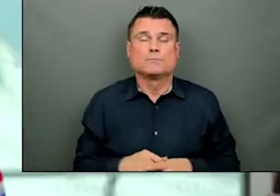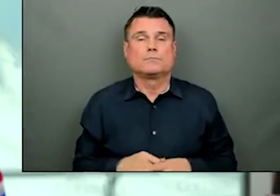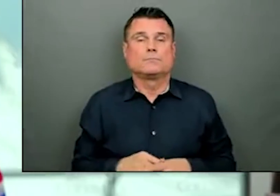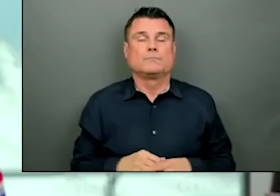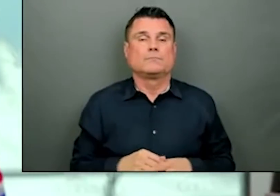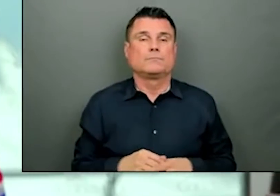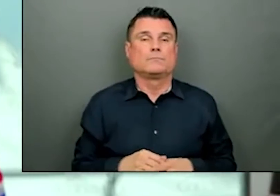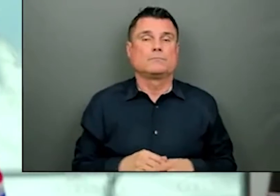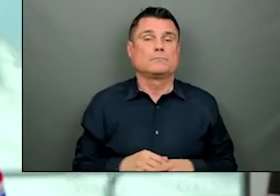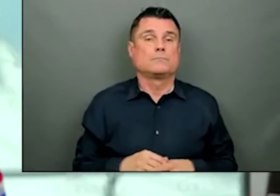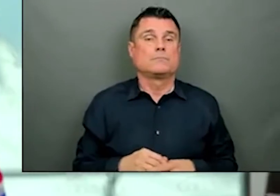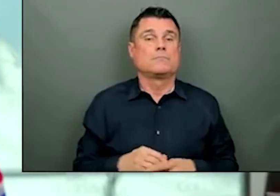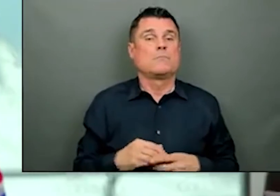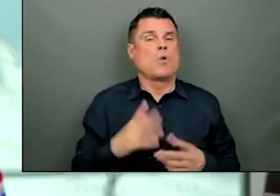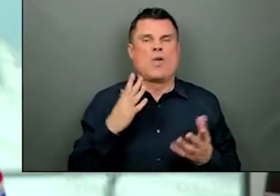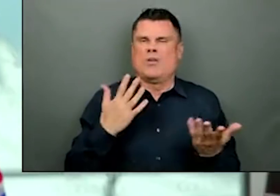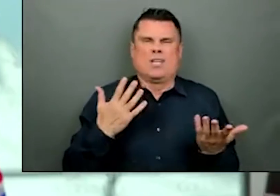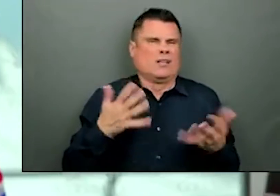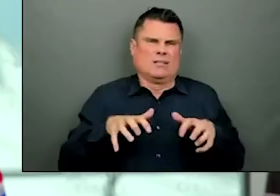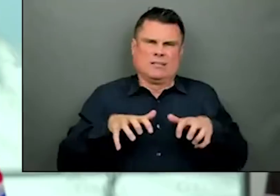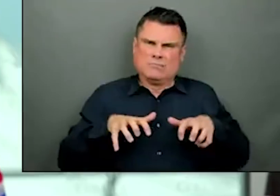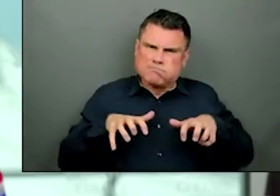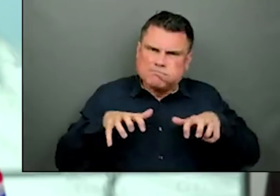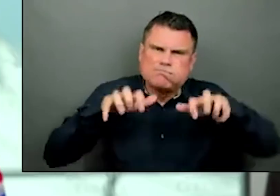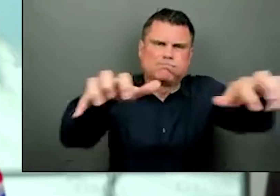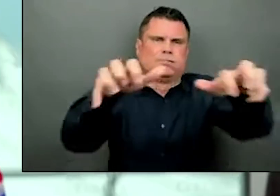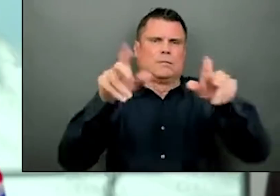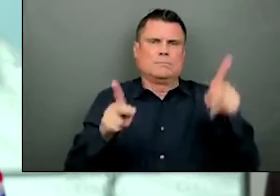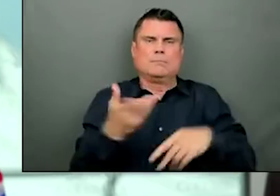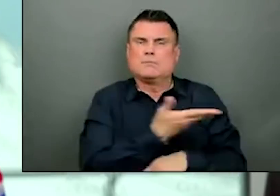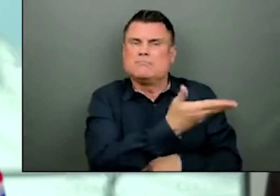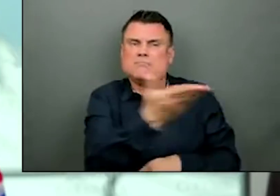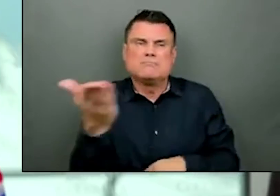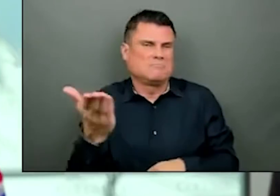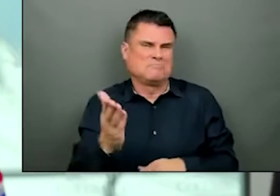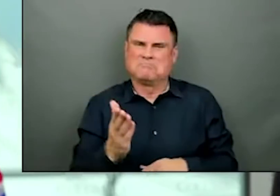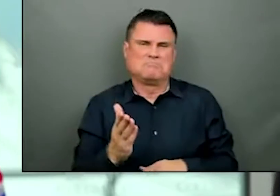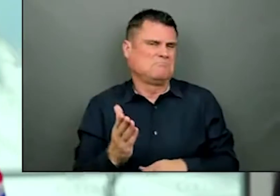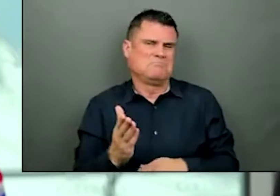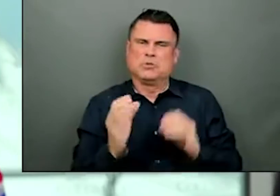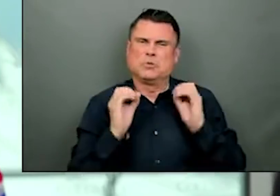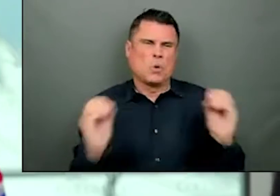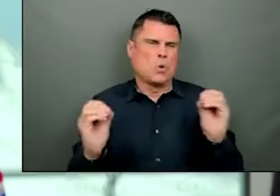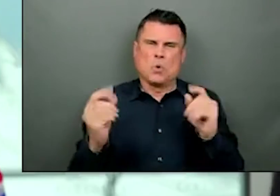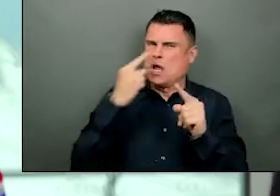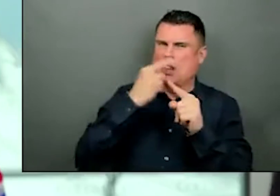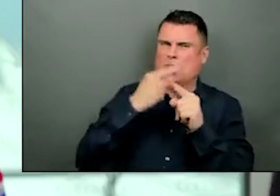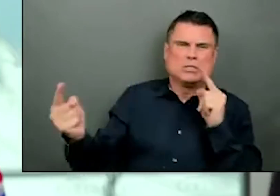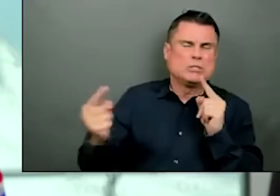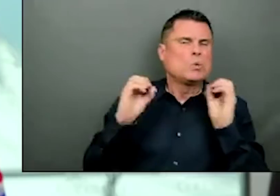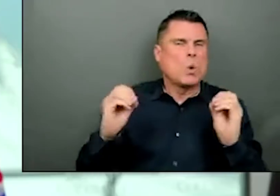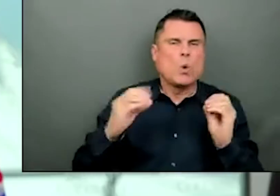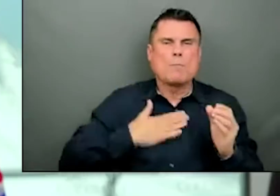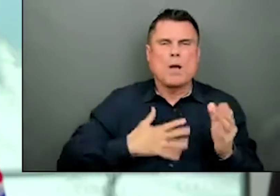after, has been associated with some other, both viral infections, but also some